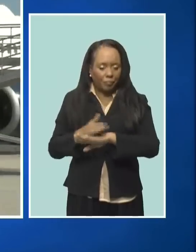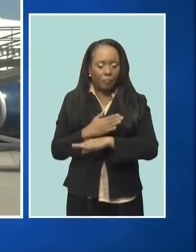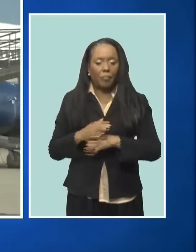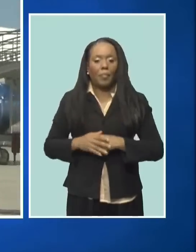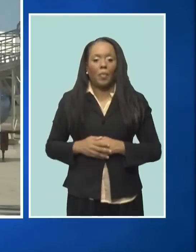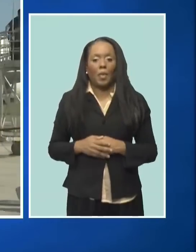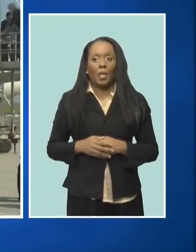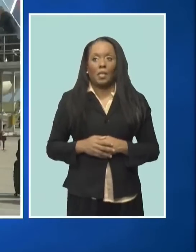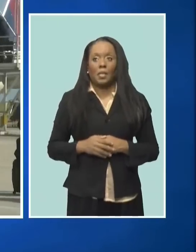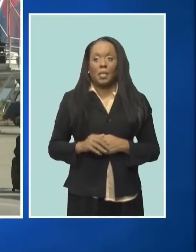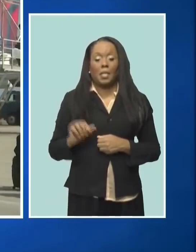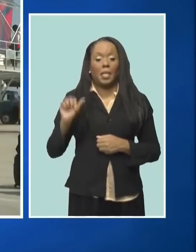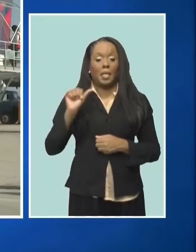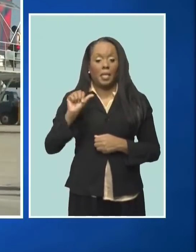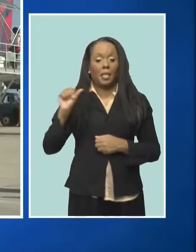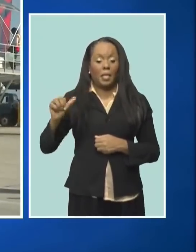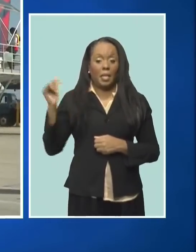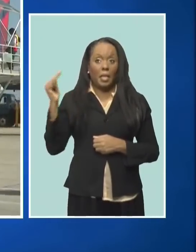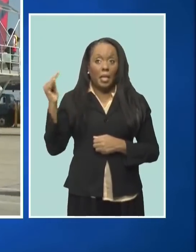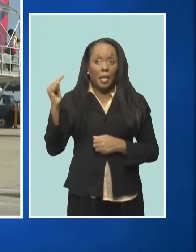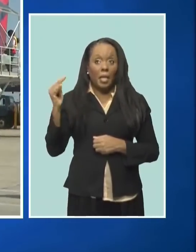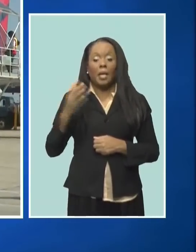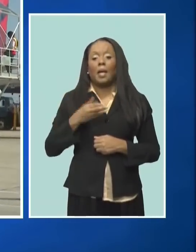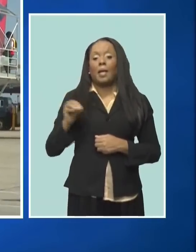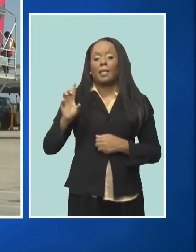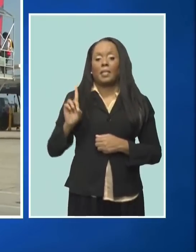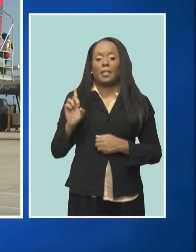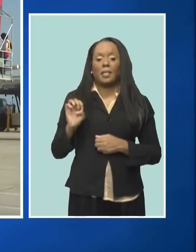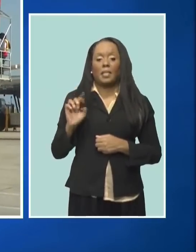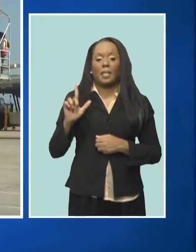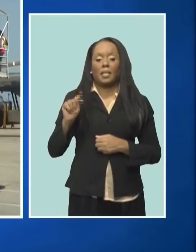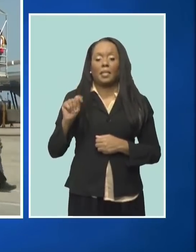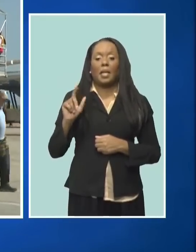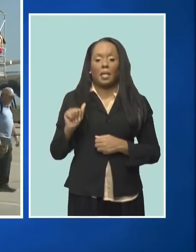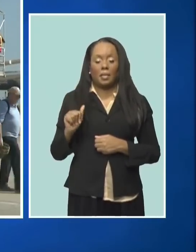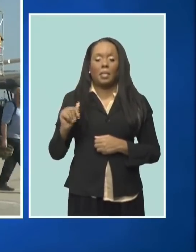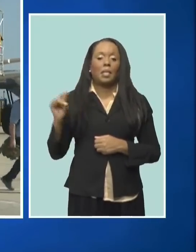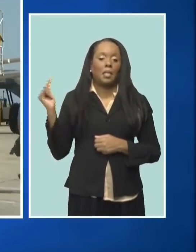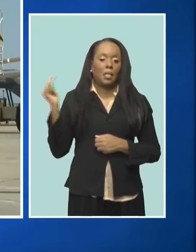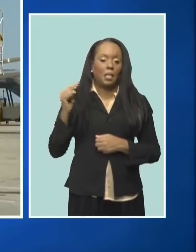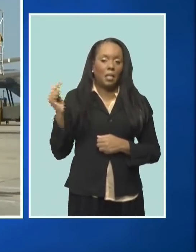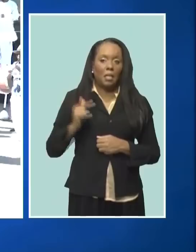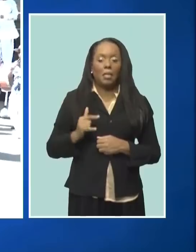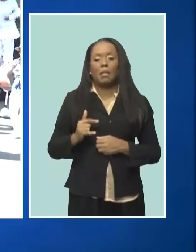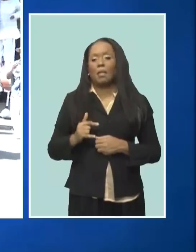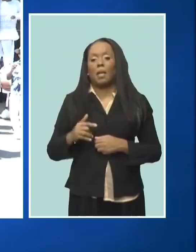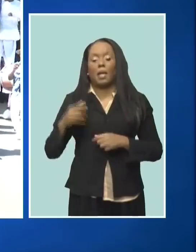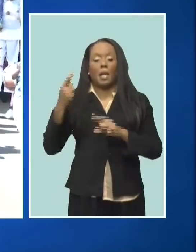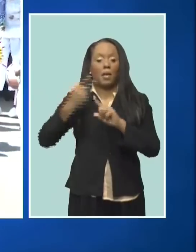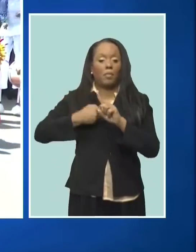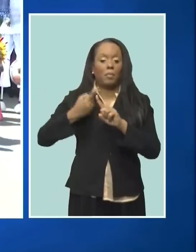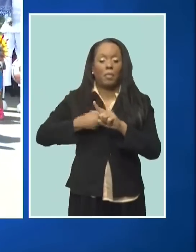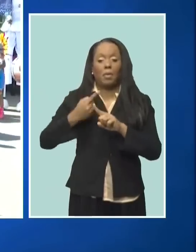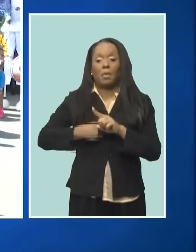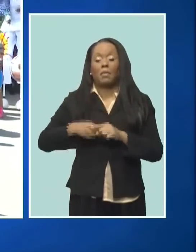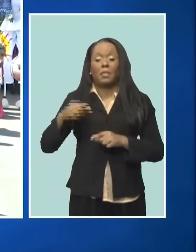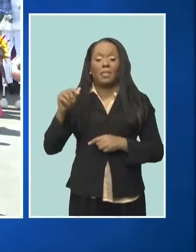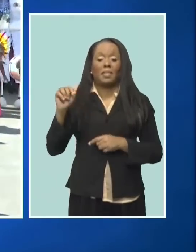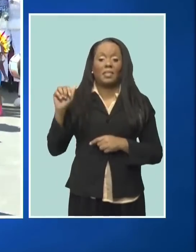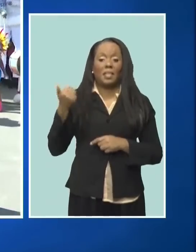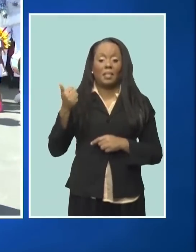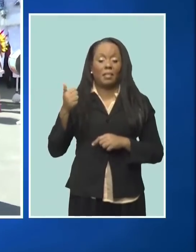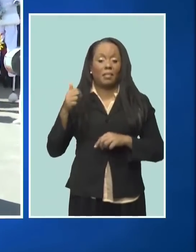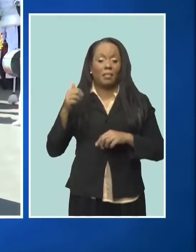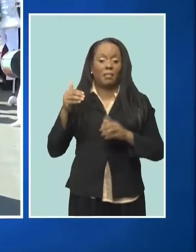and Delta Airlines collectively providing 10,000 new seats into Barbados per month, in summer